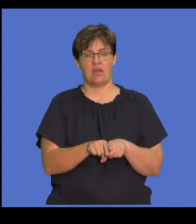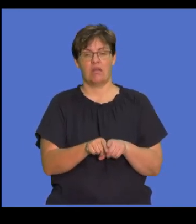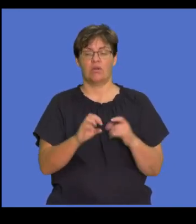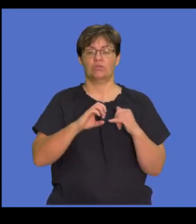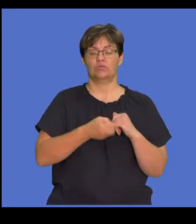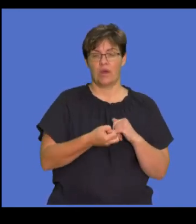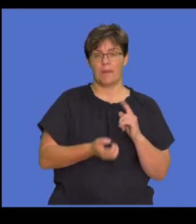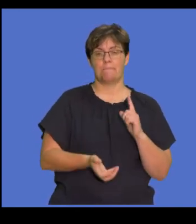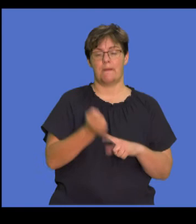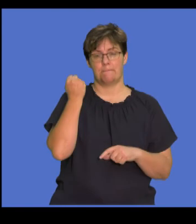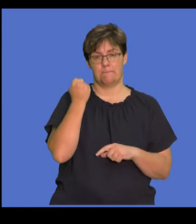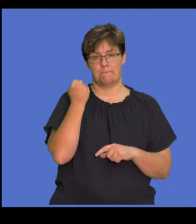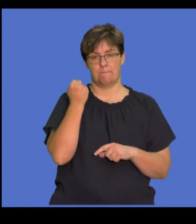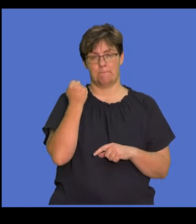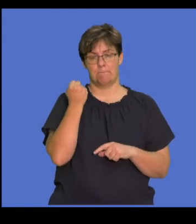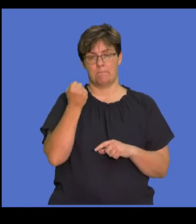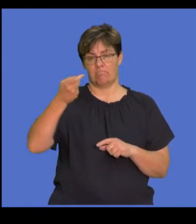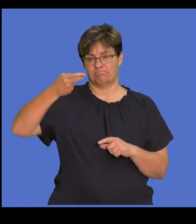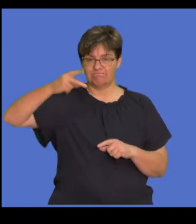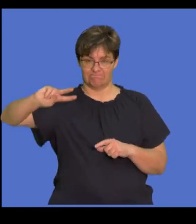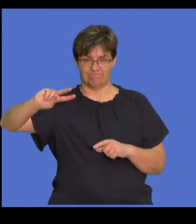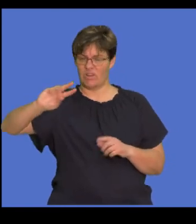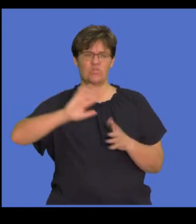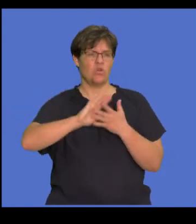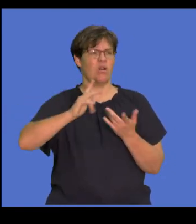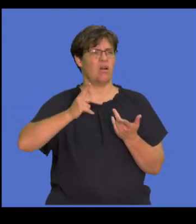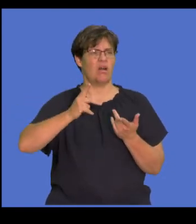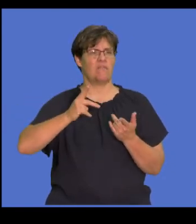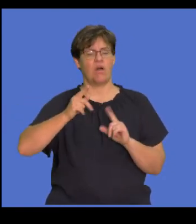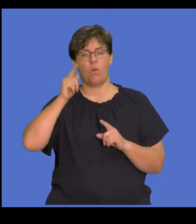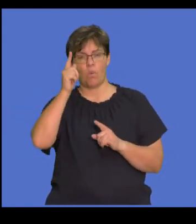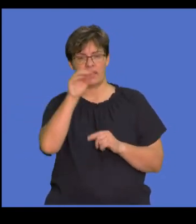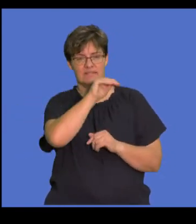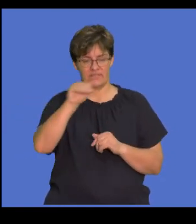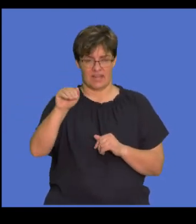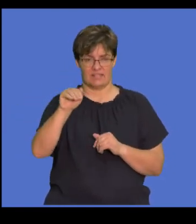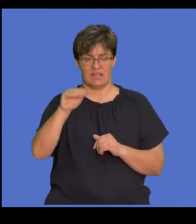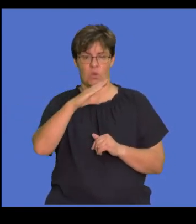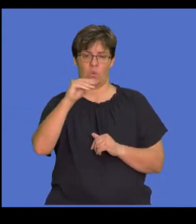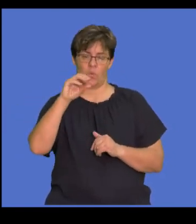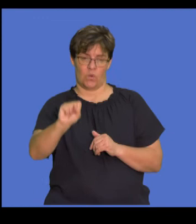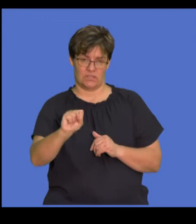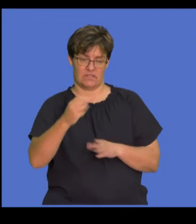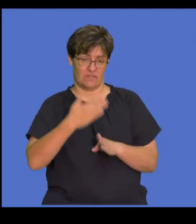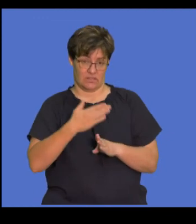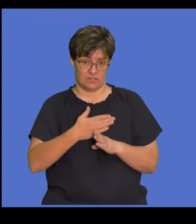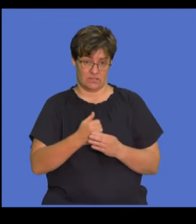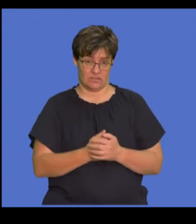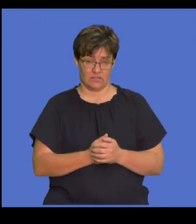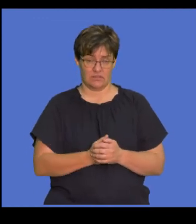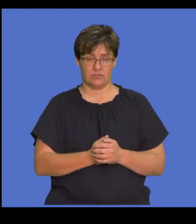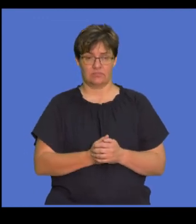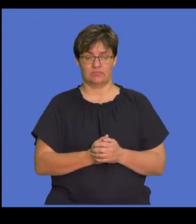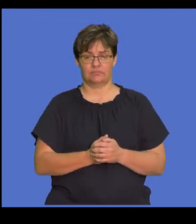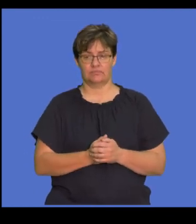same as us trying to find the inverse of, not really the inverse, but 1 divided by the